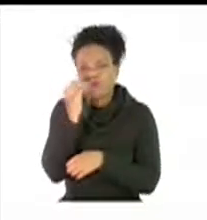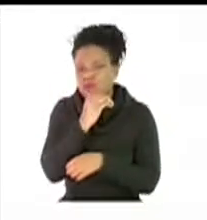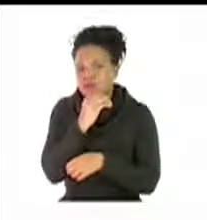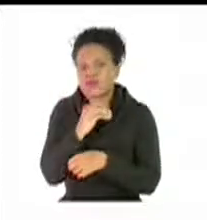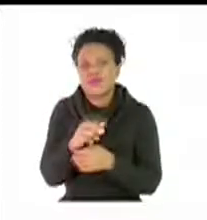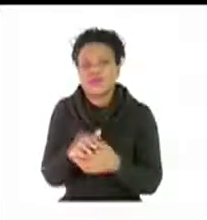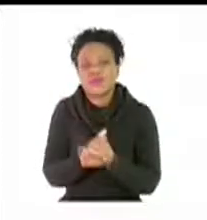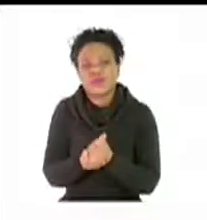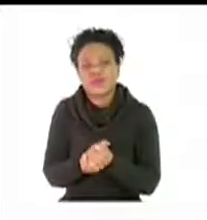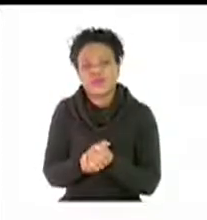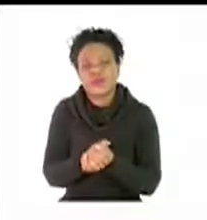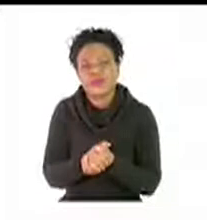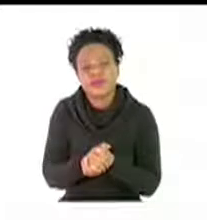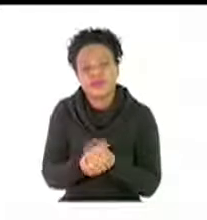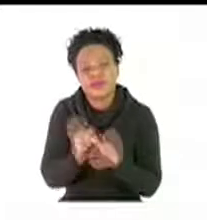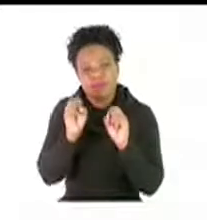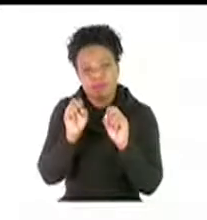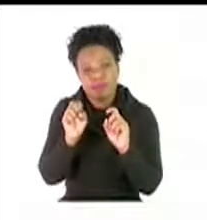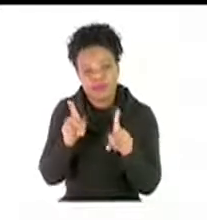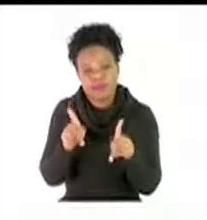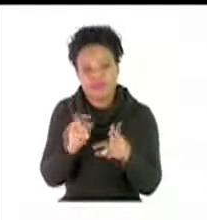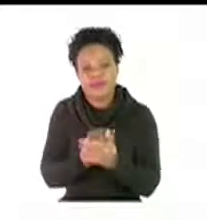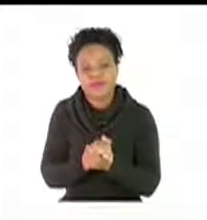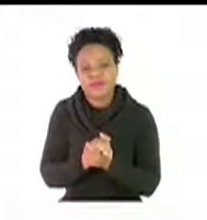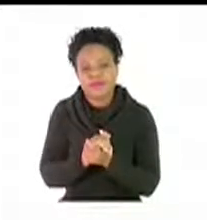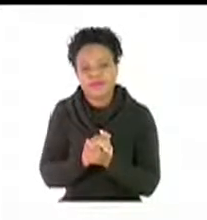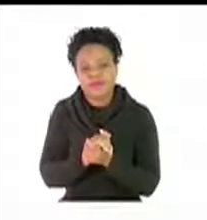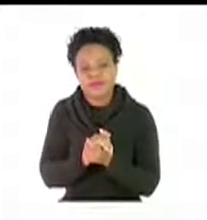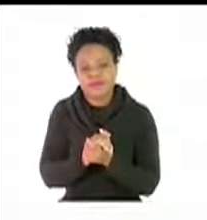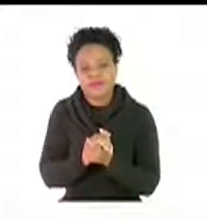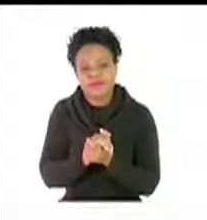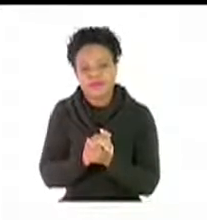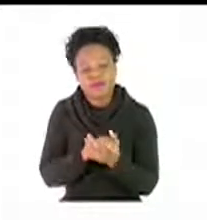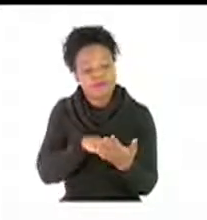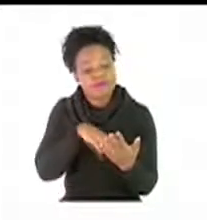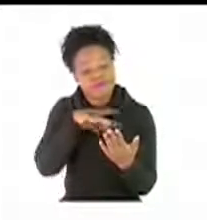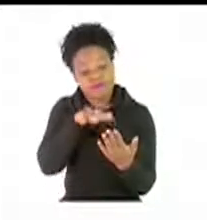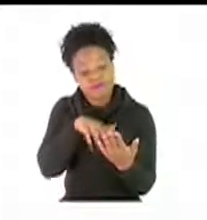Right, boys and girls, that's how we should read. Then we turn to